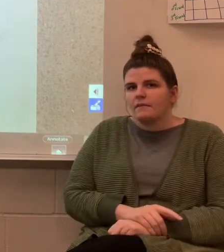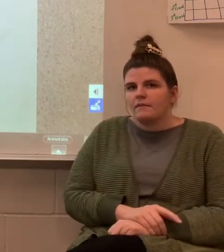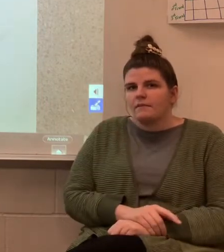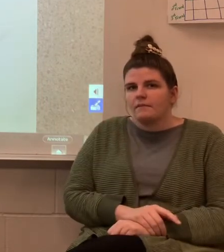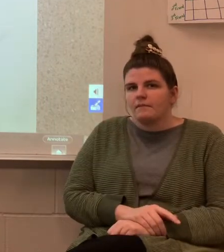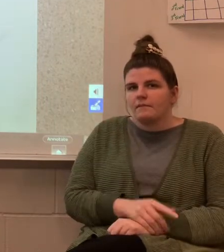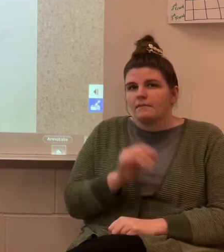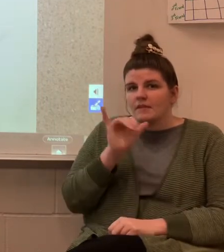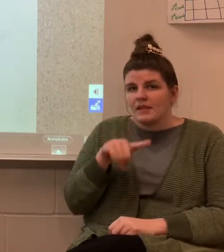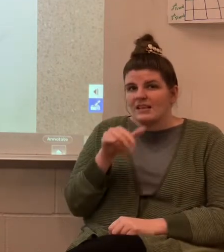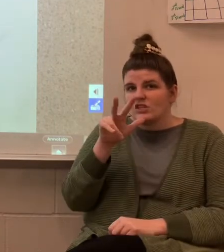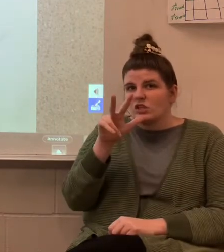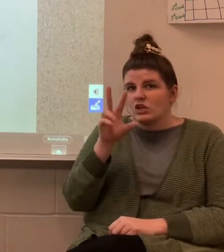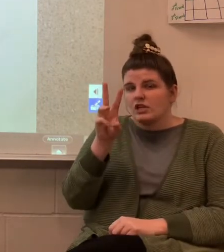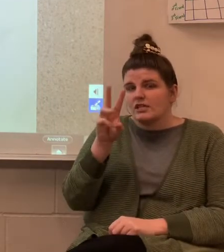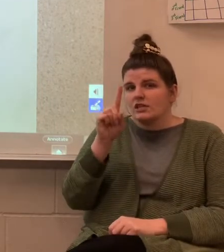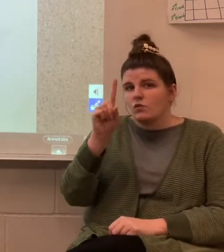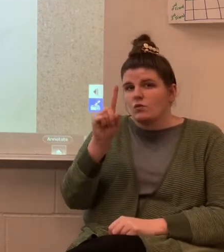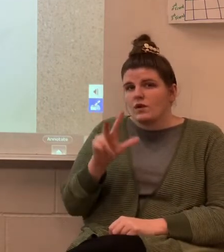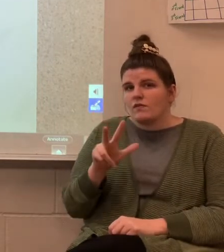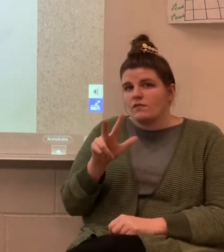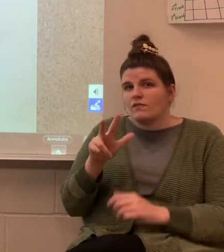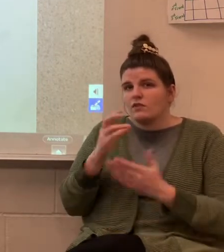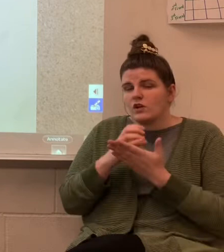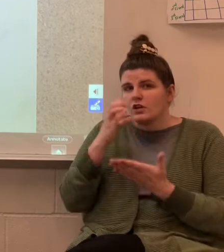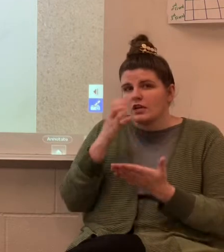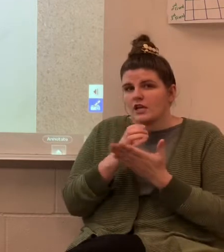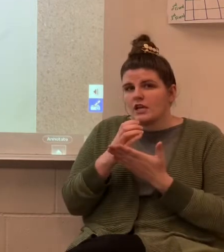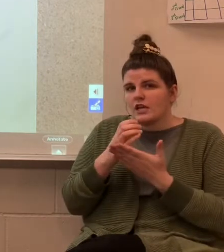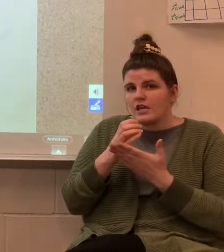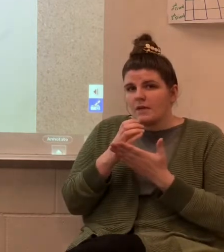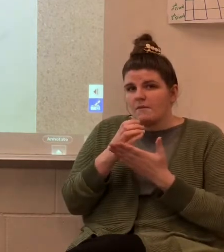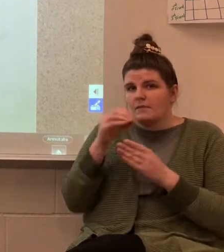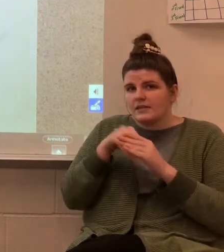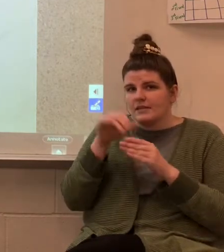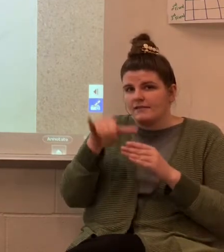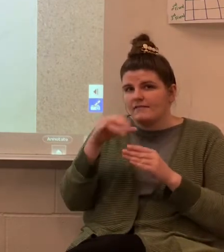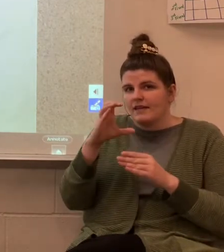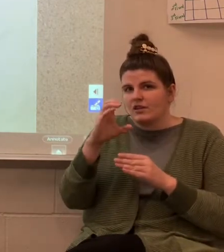36 1/3 cup servings in that curry sauce.